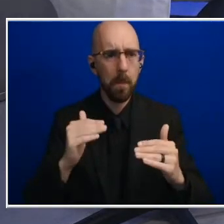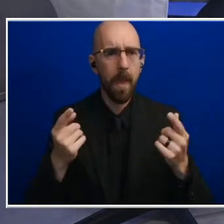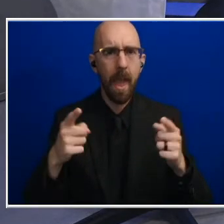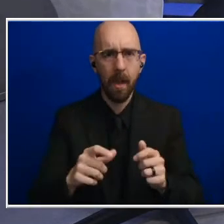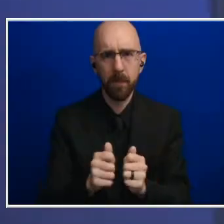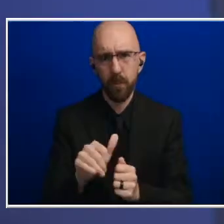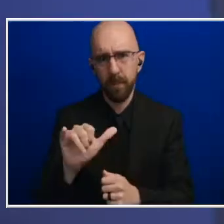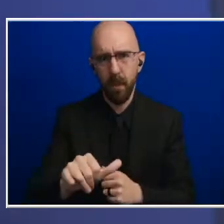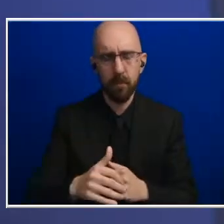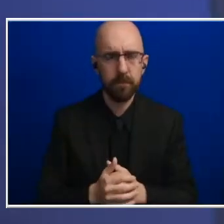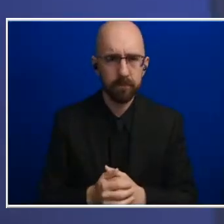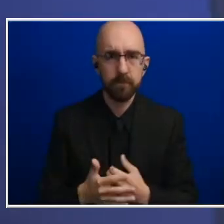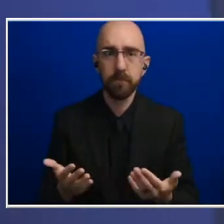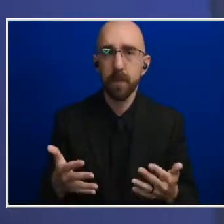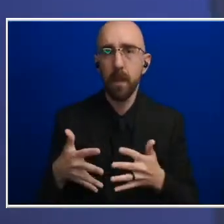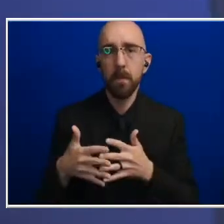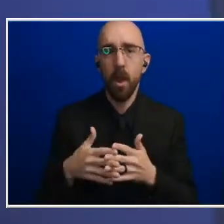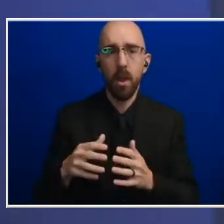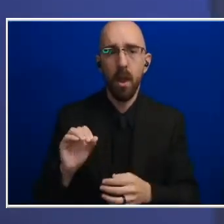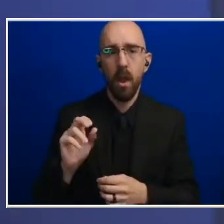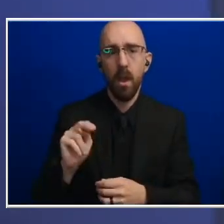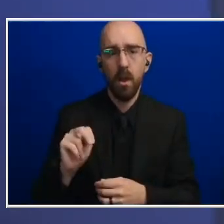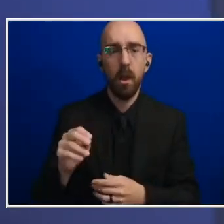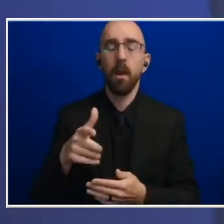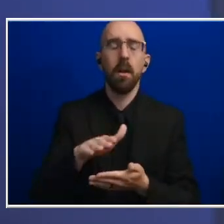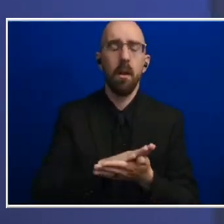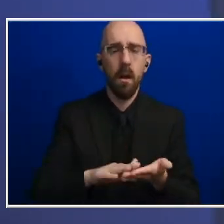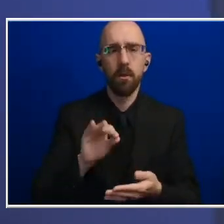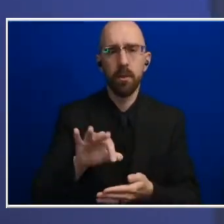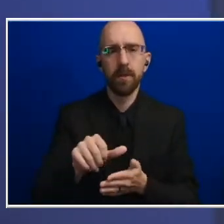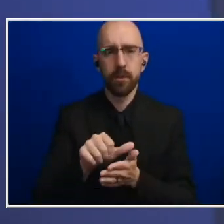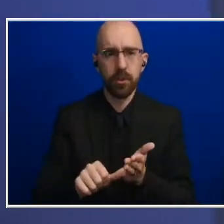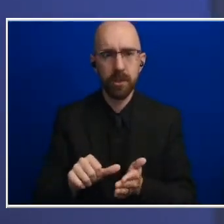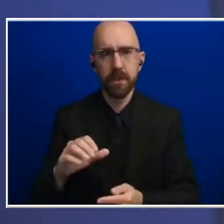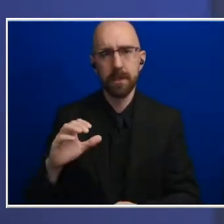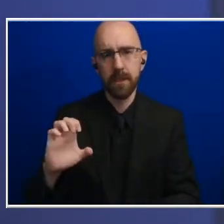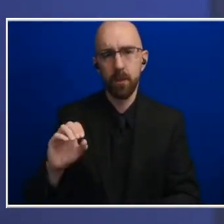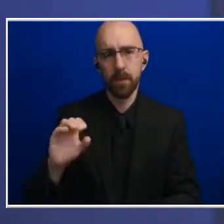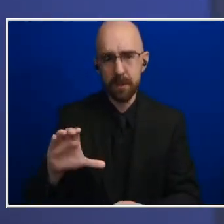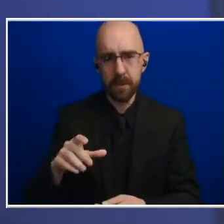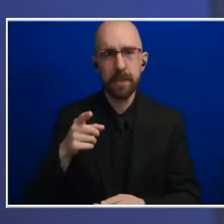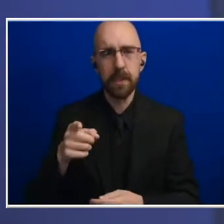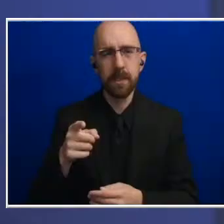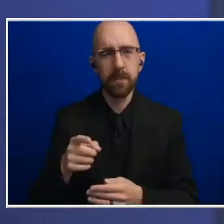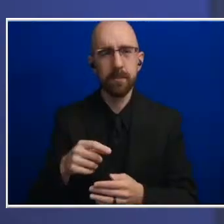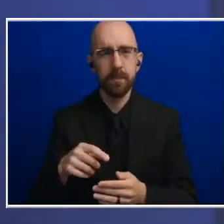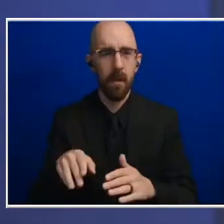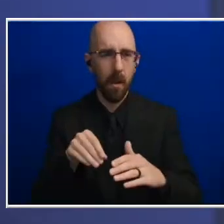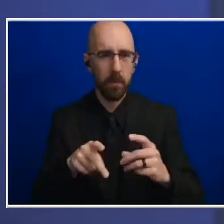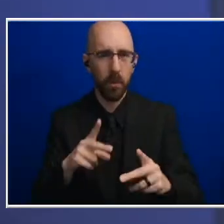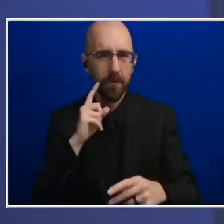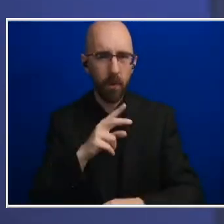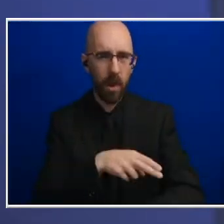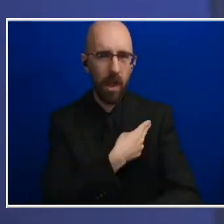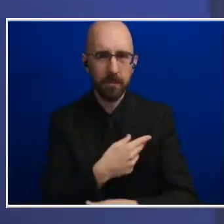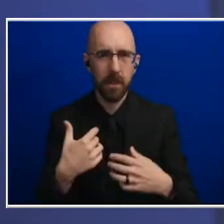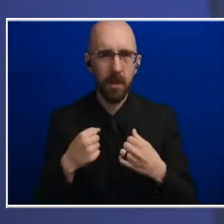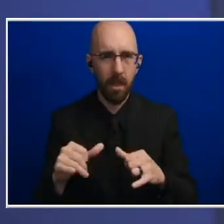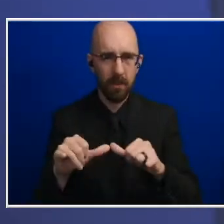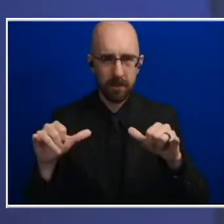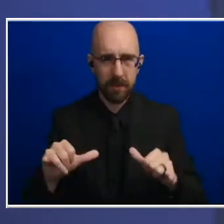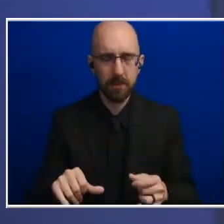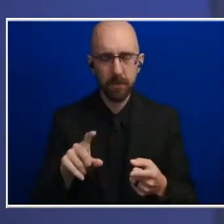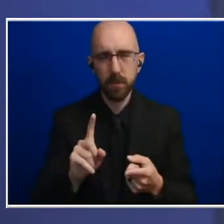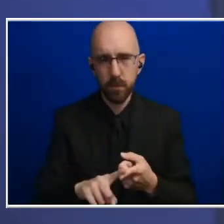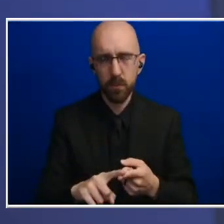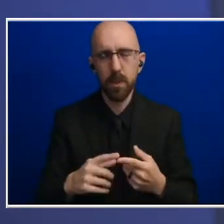So the American College of Surgeons, COC, is basically an opportunity for hospitals and health systems to have